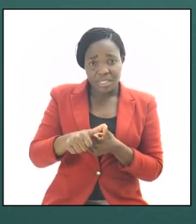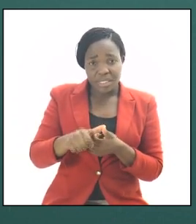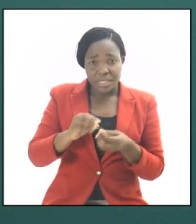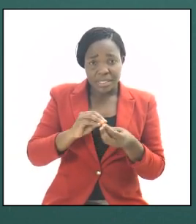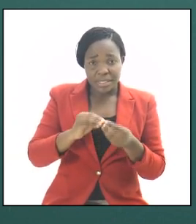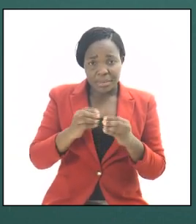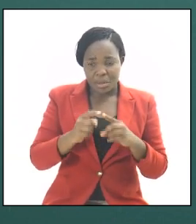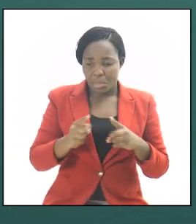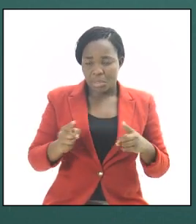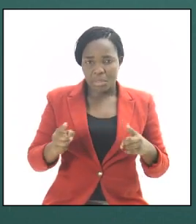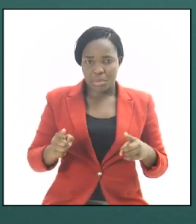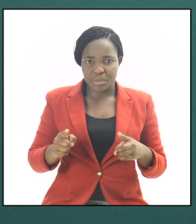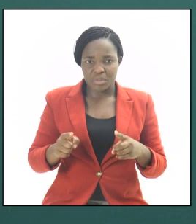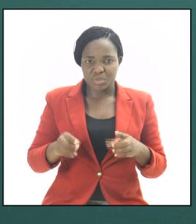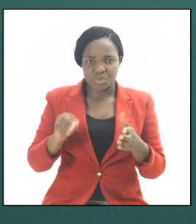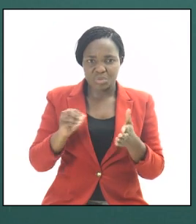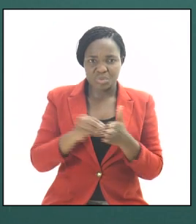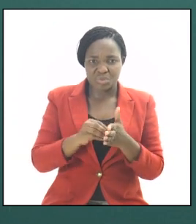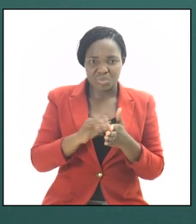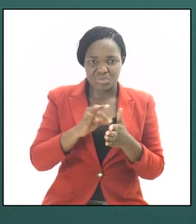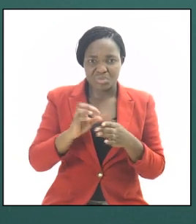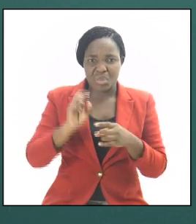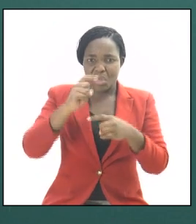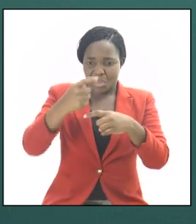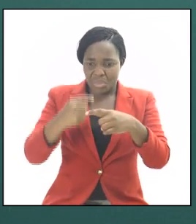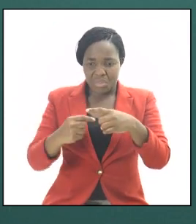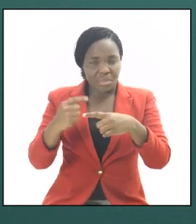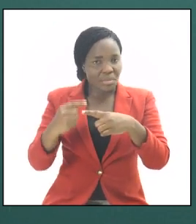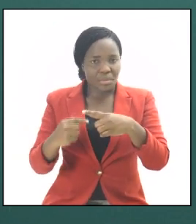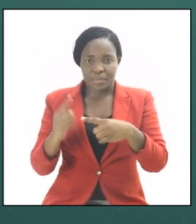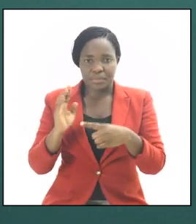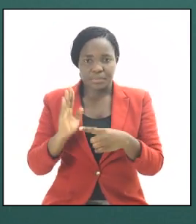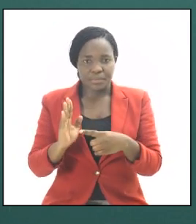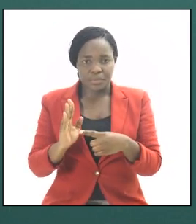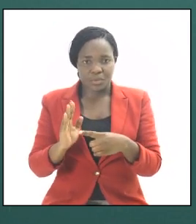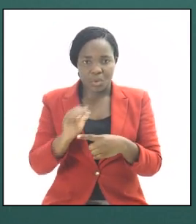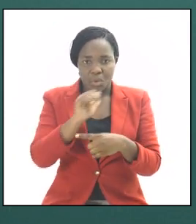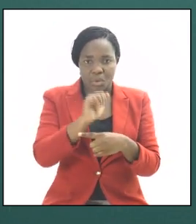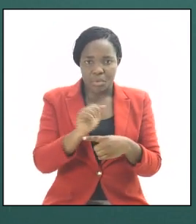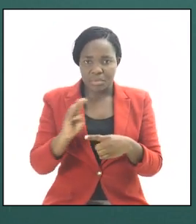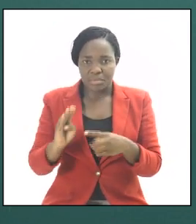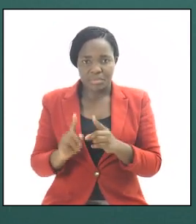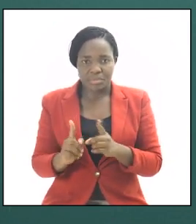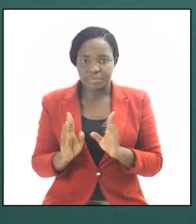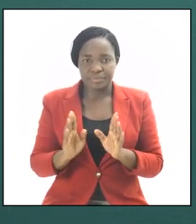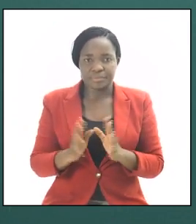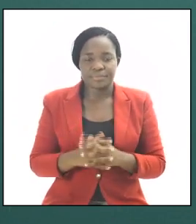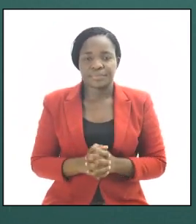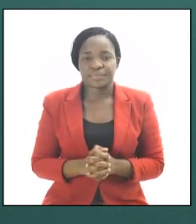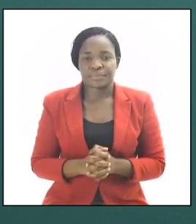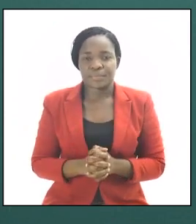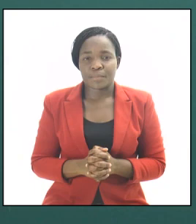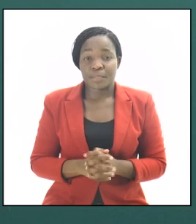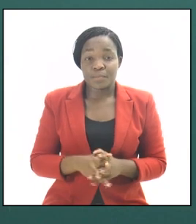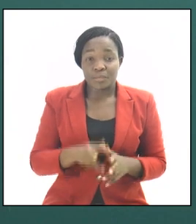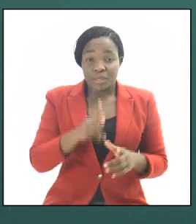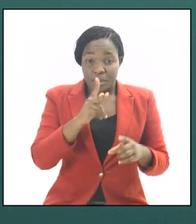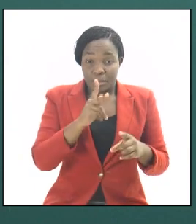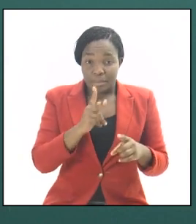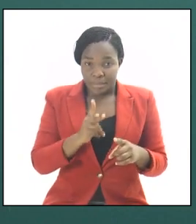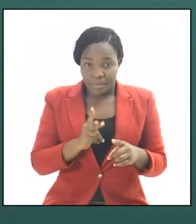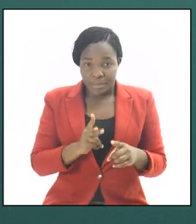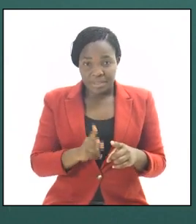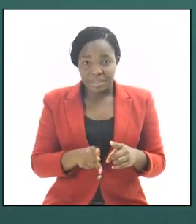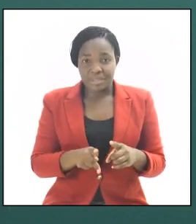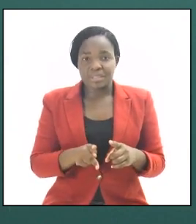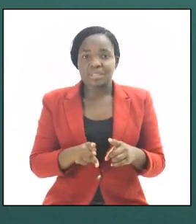the ratio of the circumference of any circle to the diameter of the circle. During the